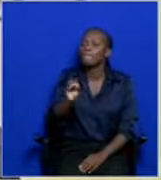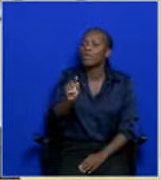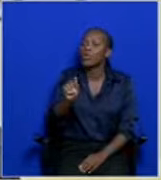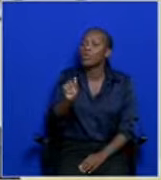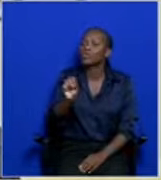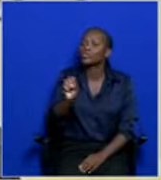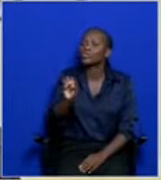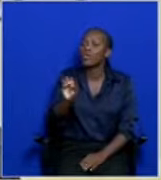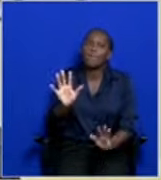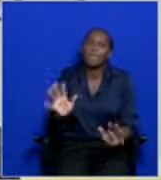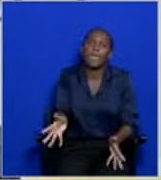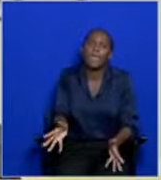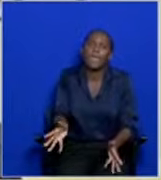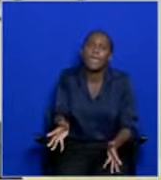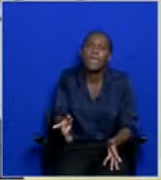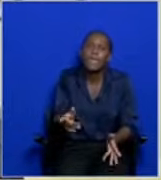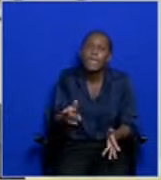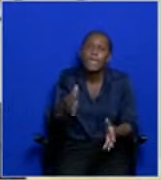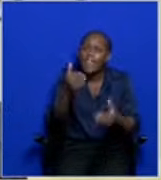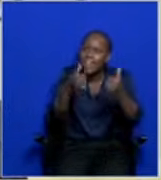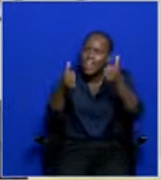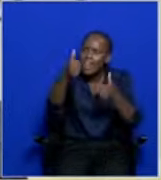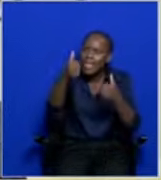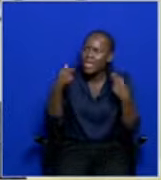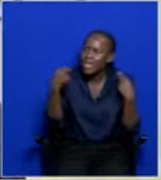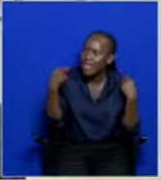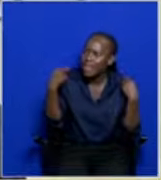how many Mozos are there. So